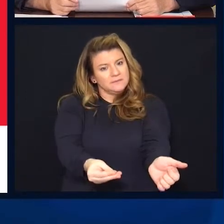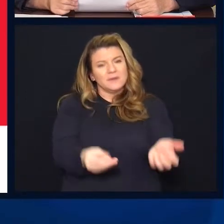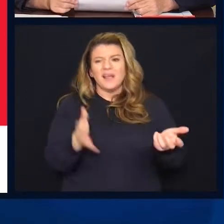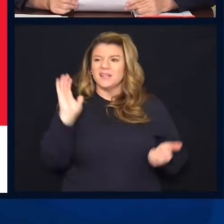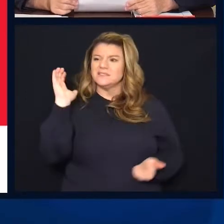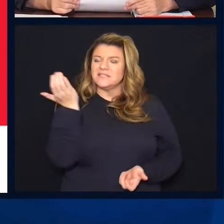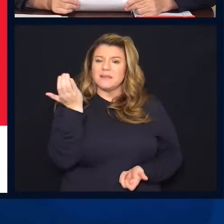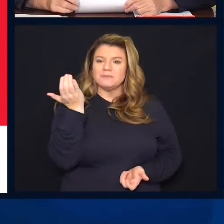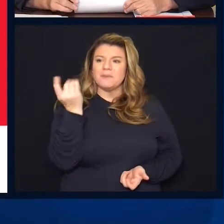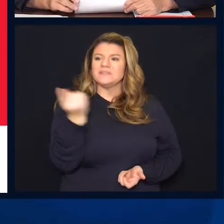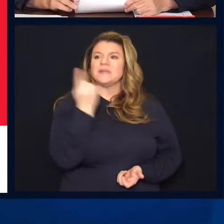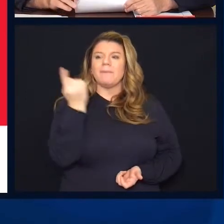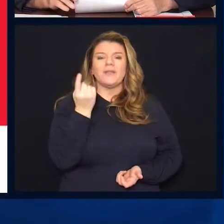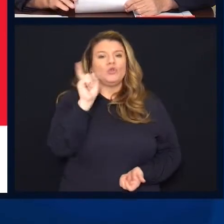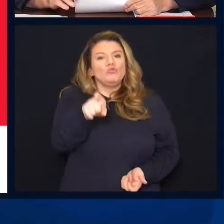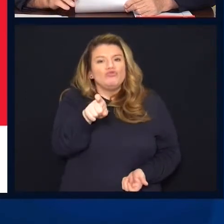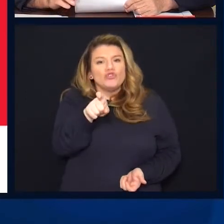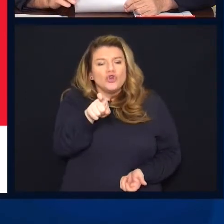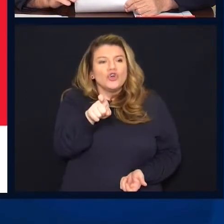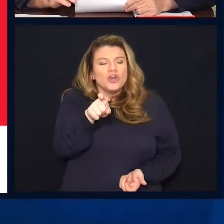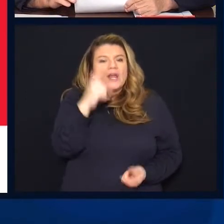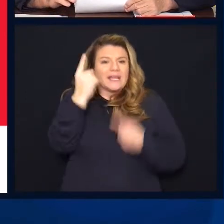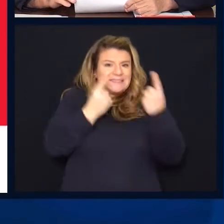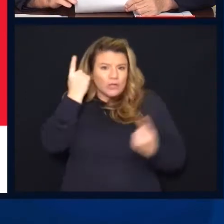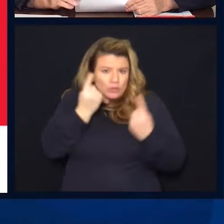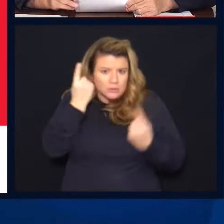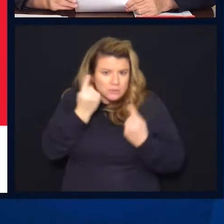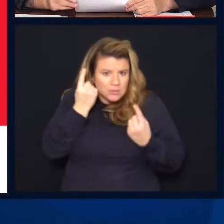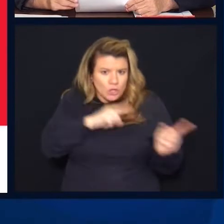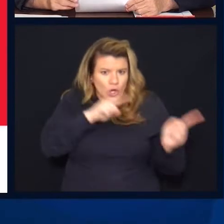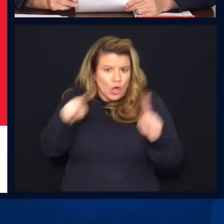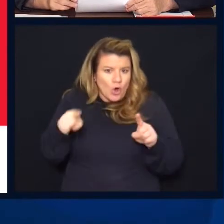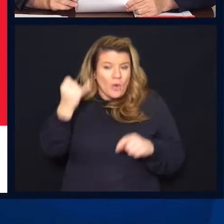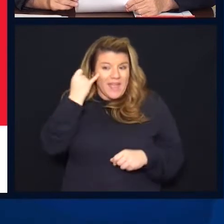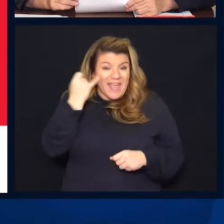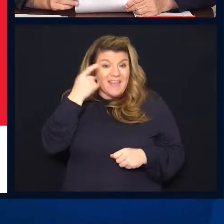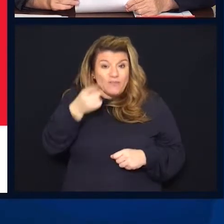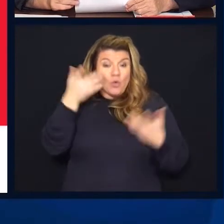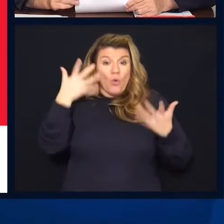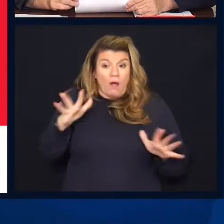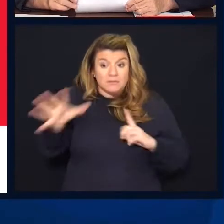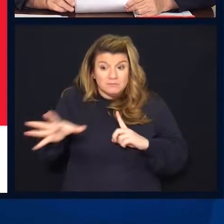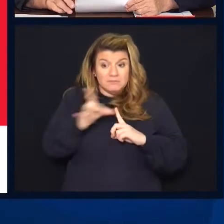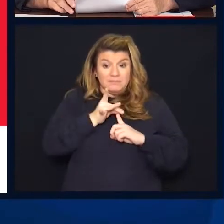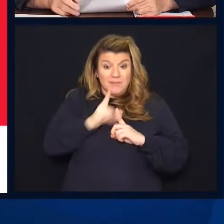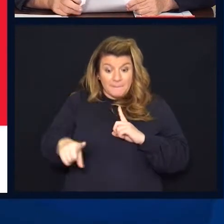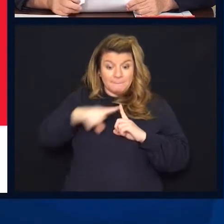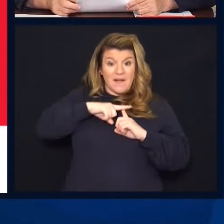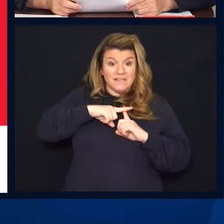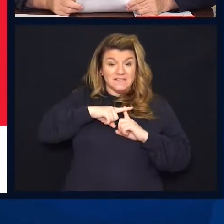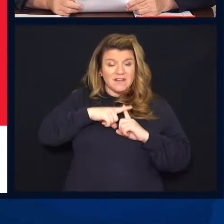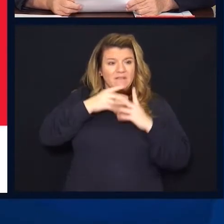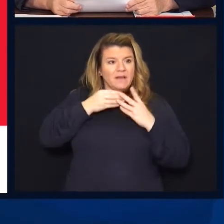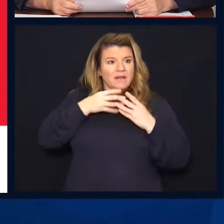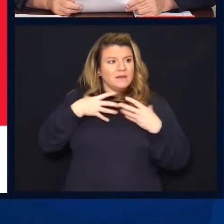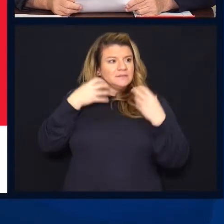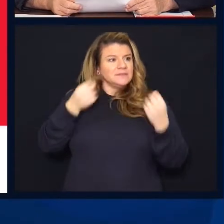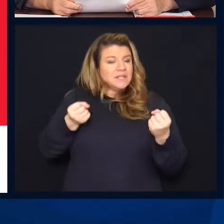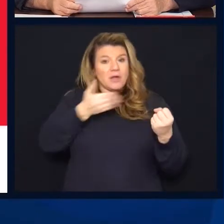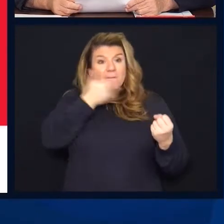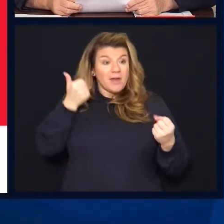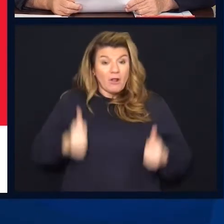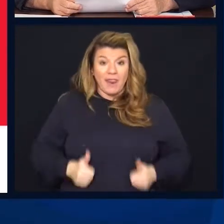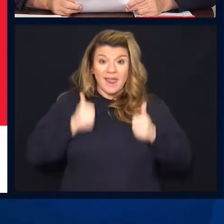to be something that you ought to at least consider if you've been blessed with that incredible gift to survive through